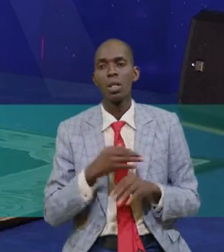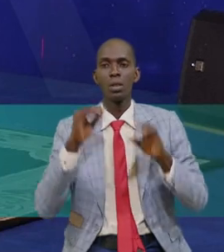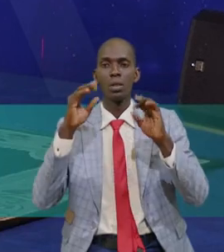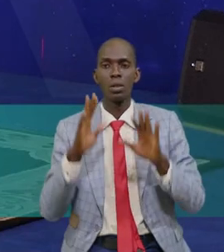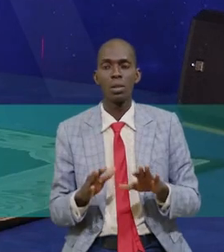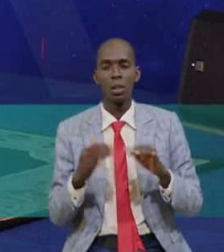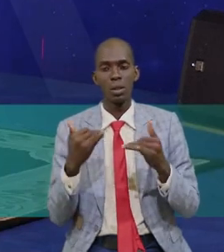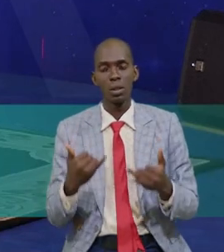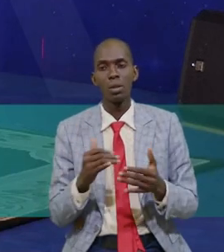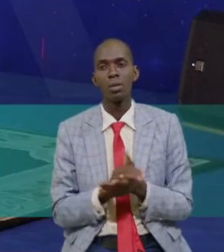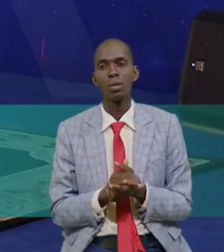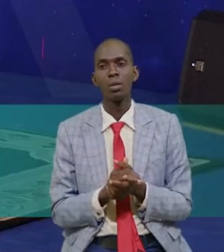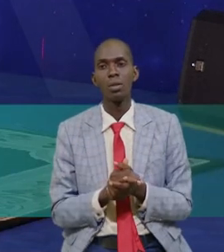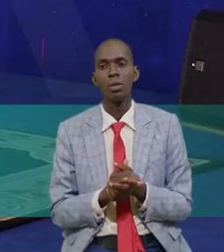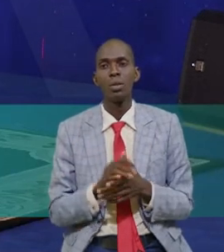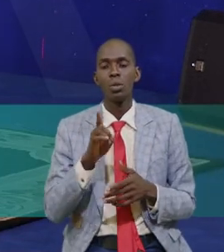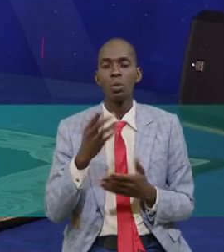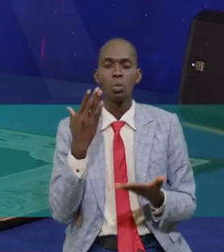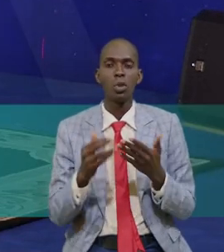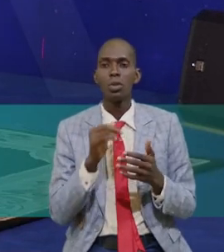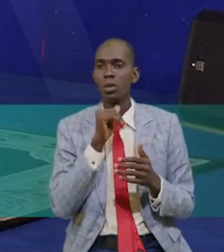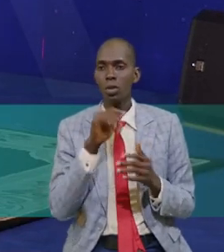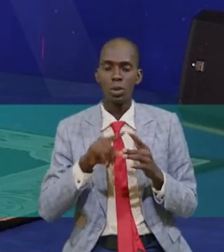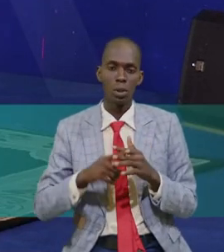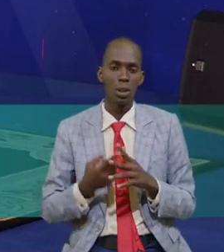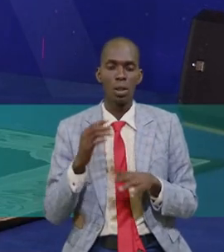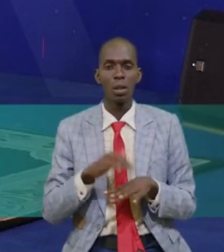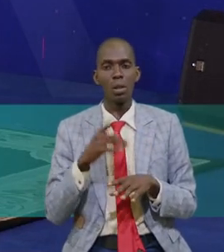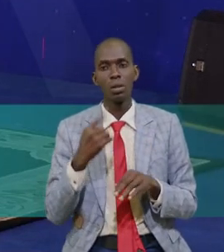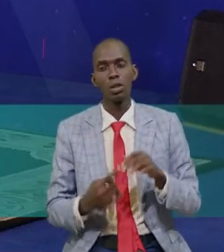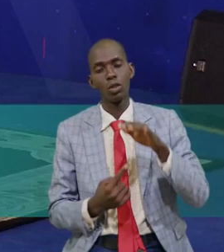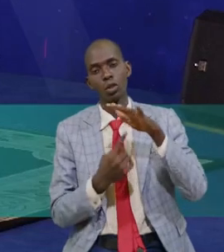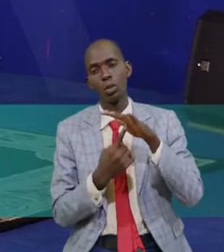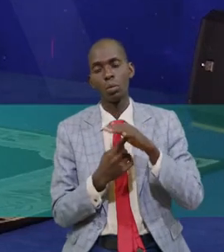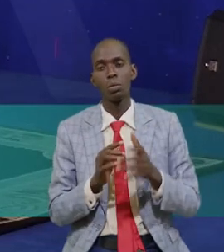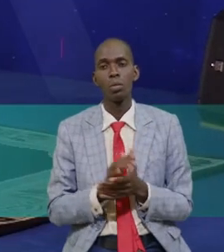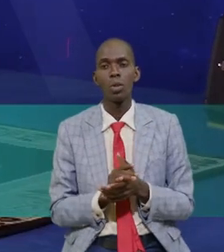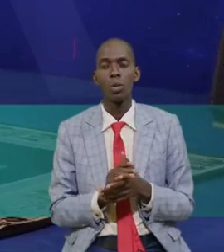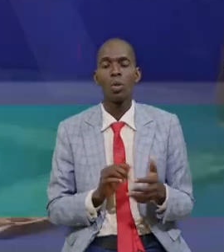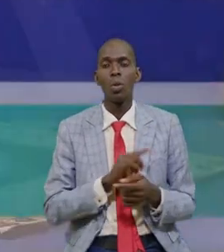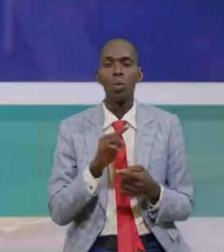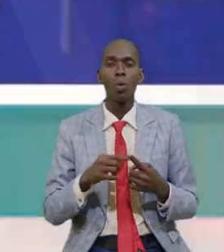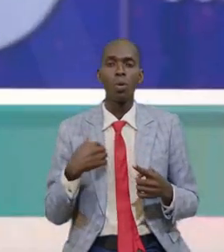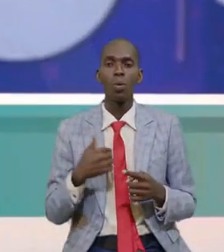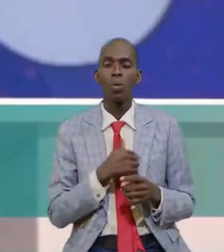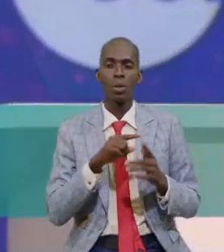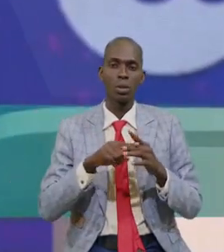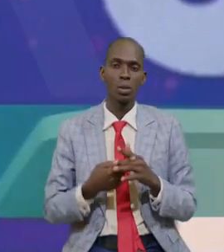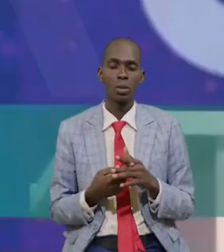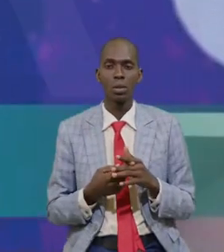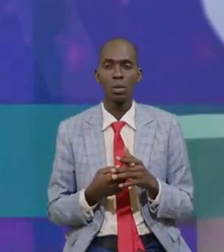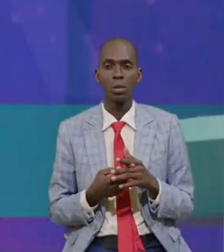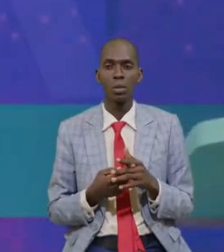Now, you may not start at the top. When we started my